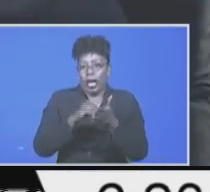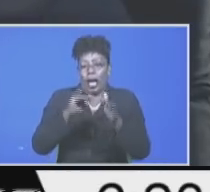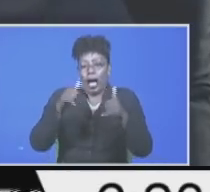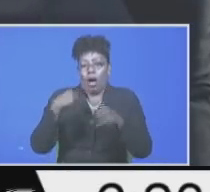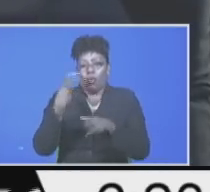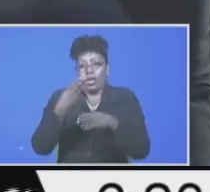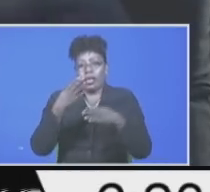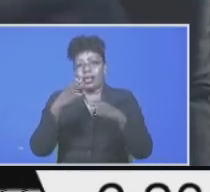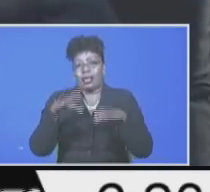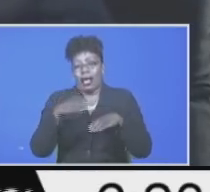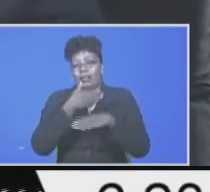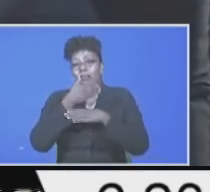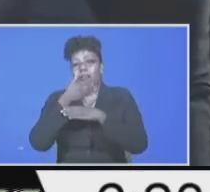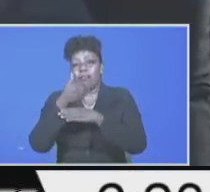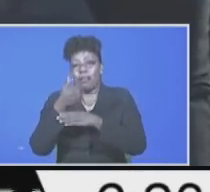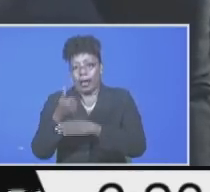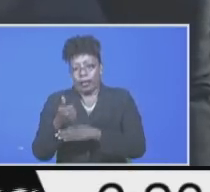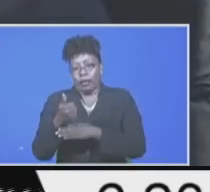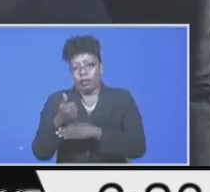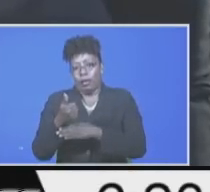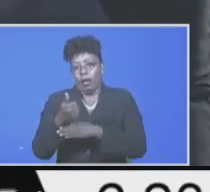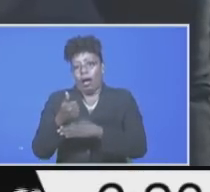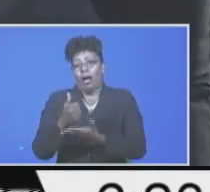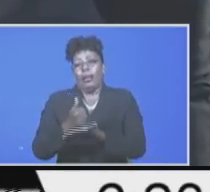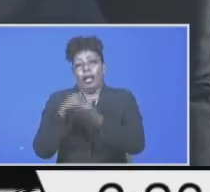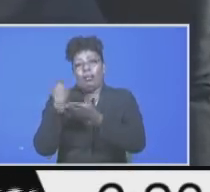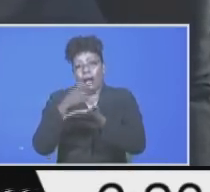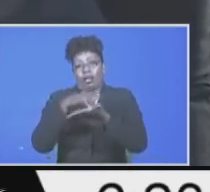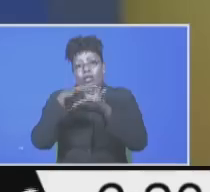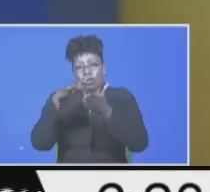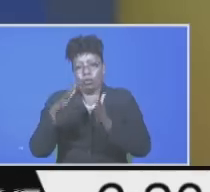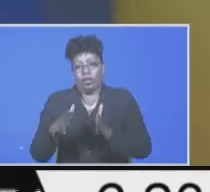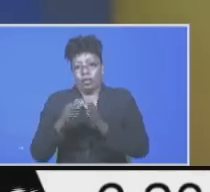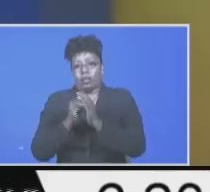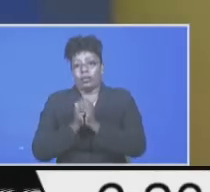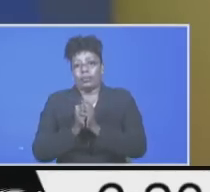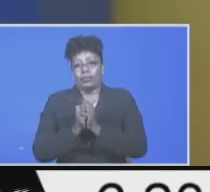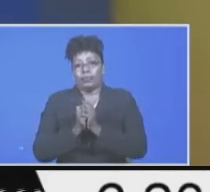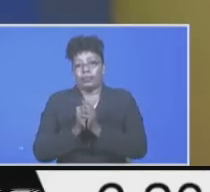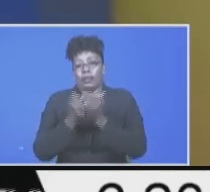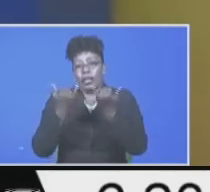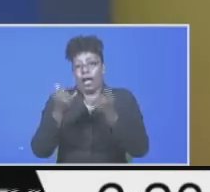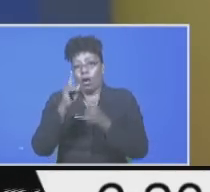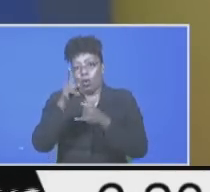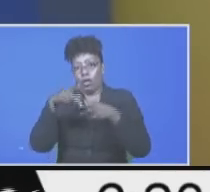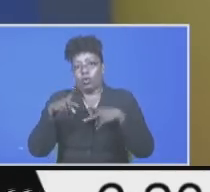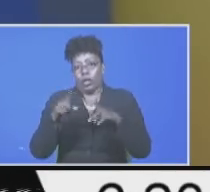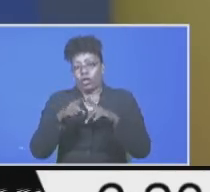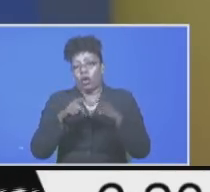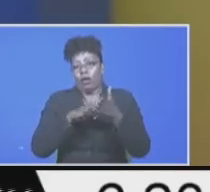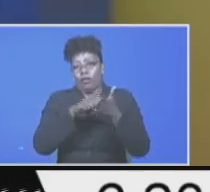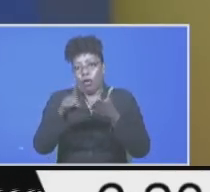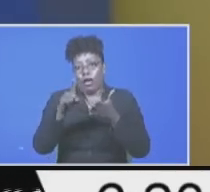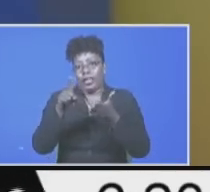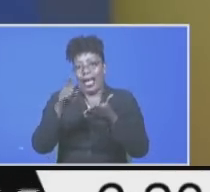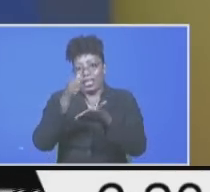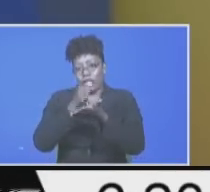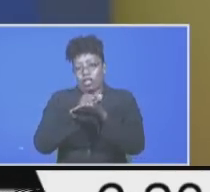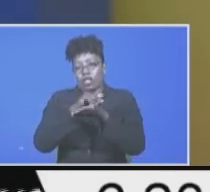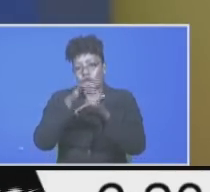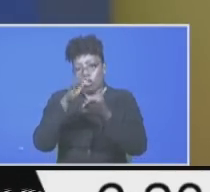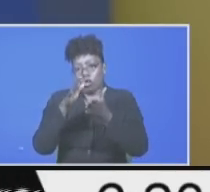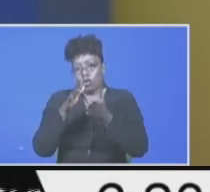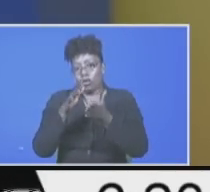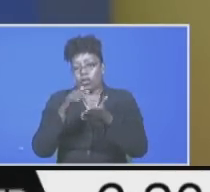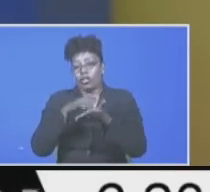how we could better facilitate our students in particular. Now, one way to avoid the student visa saga is to